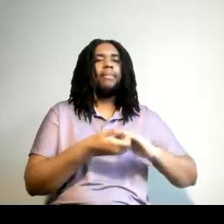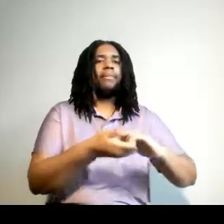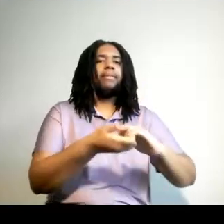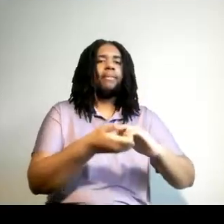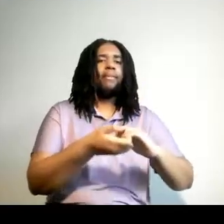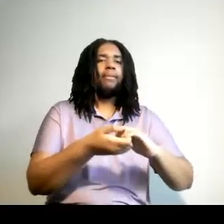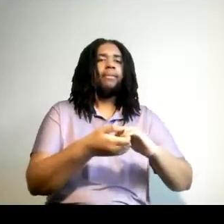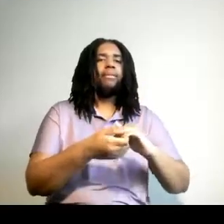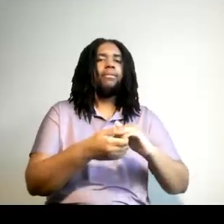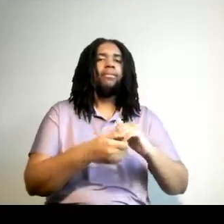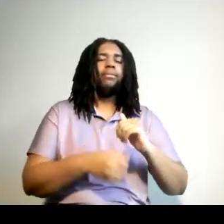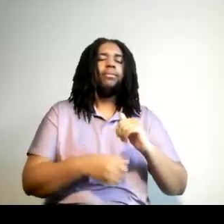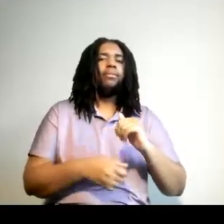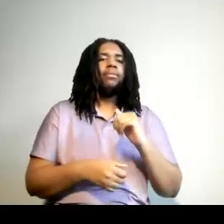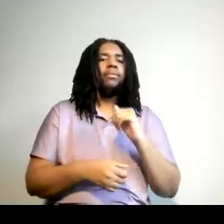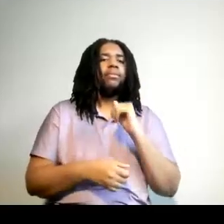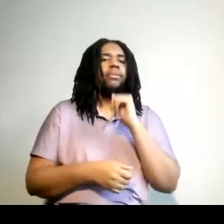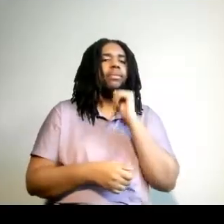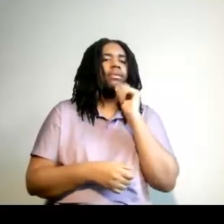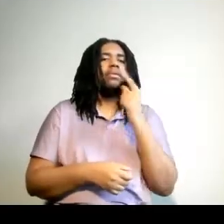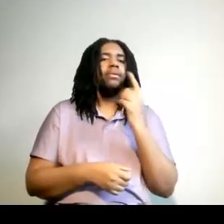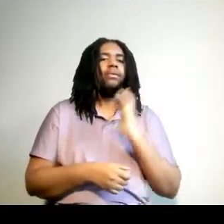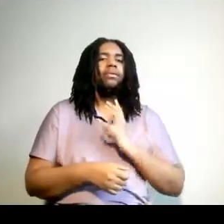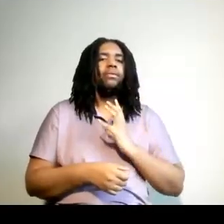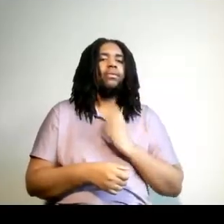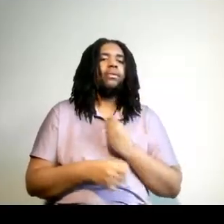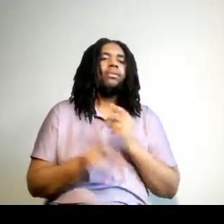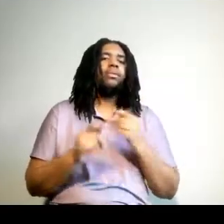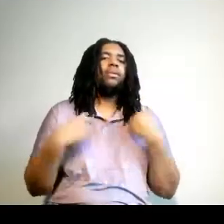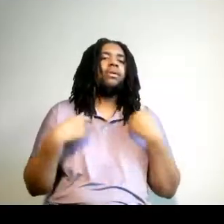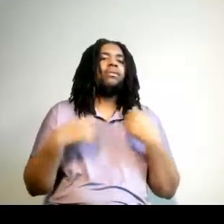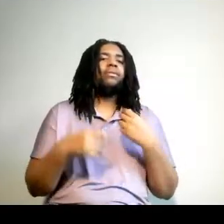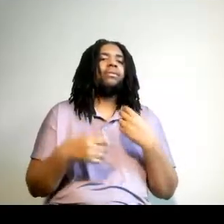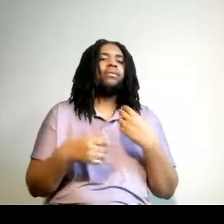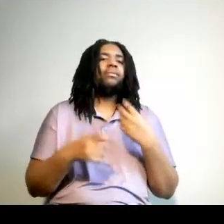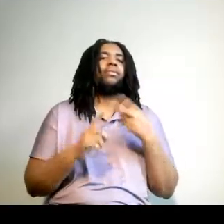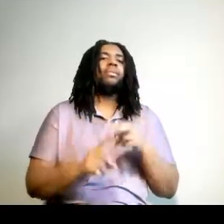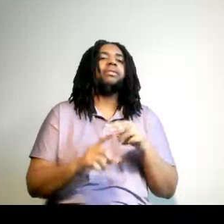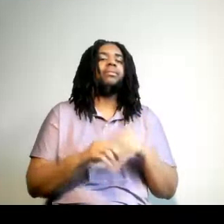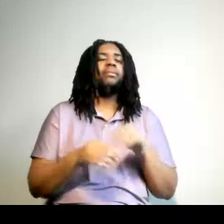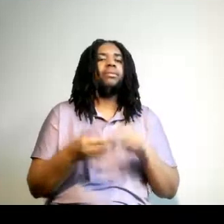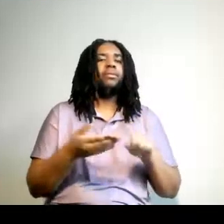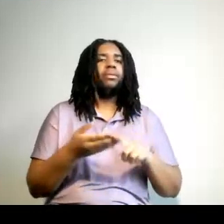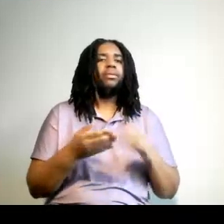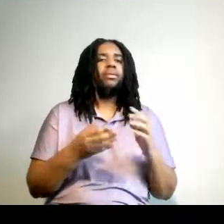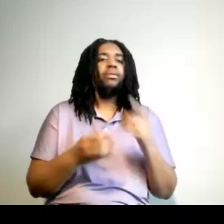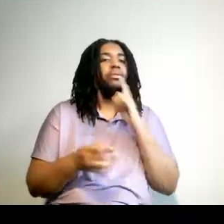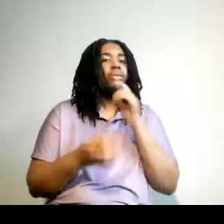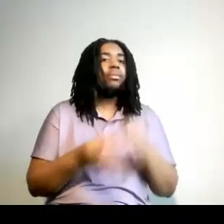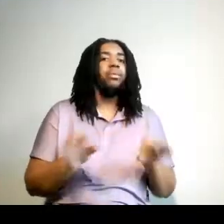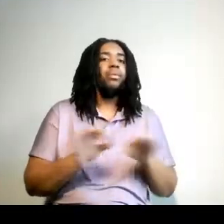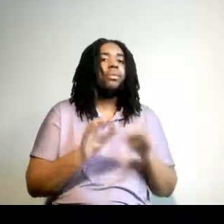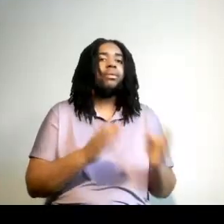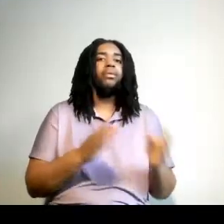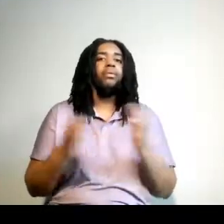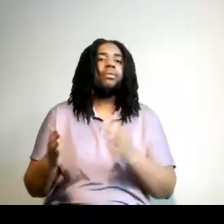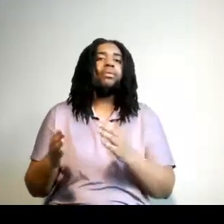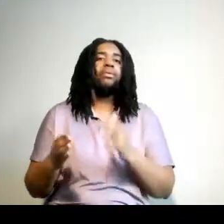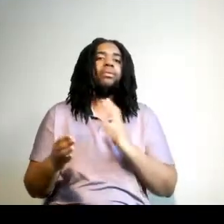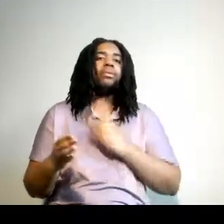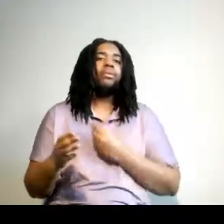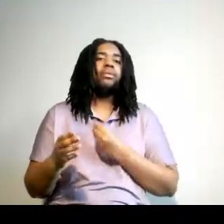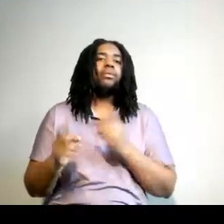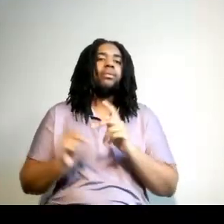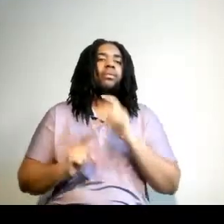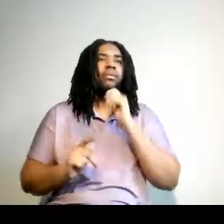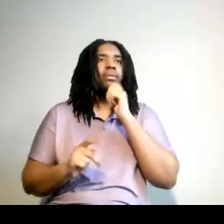on trans community having a voice in this research, which is really important, but also tapping into trans folks who are involved in